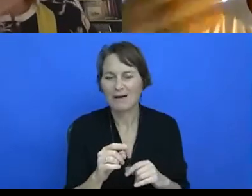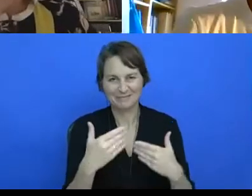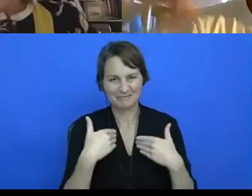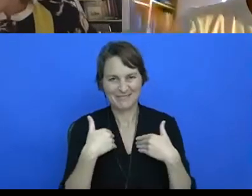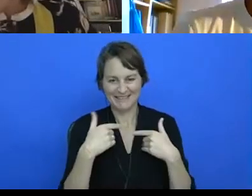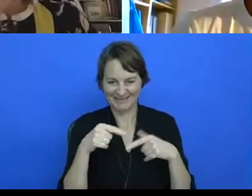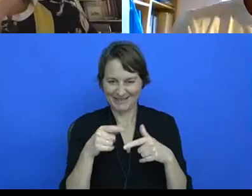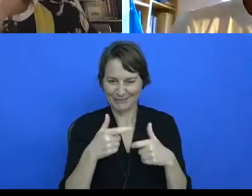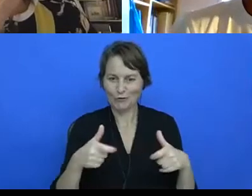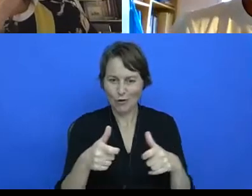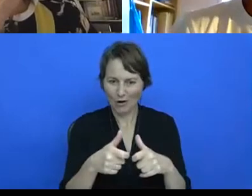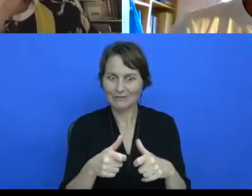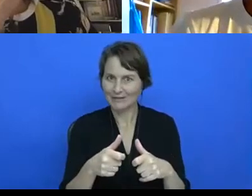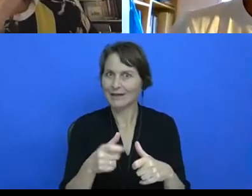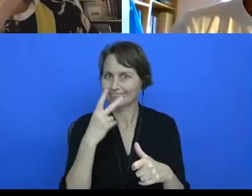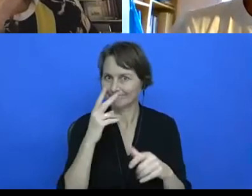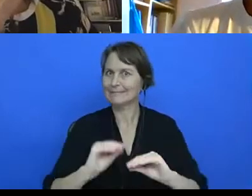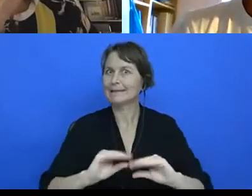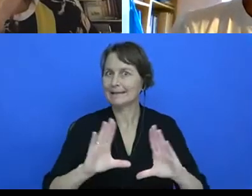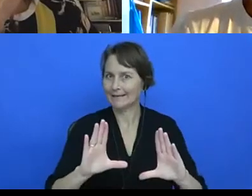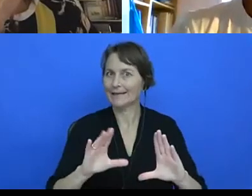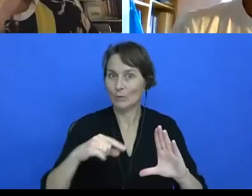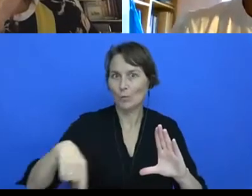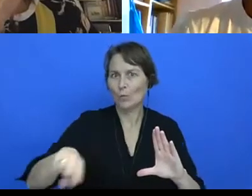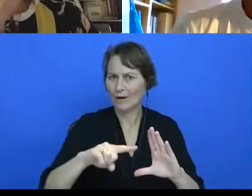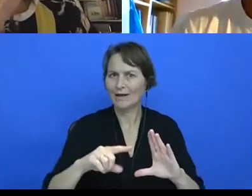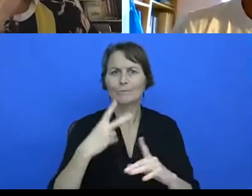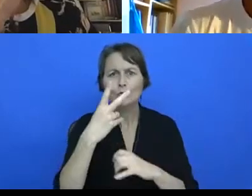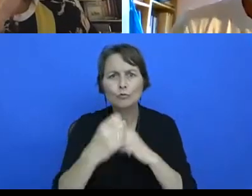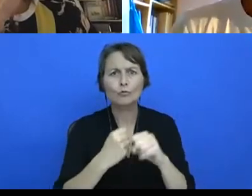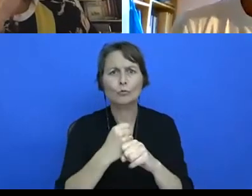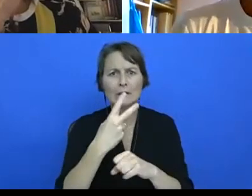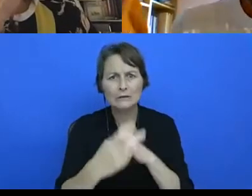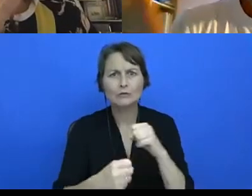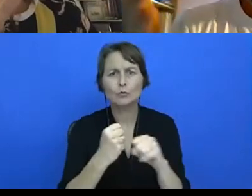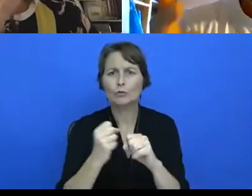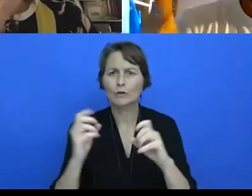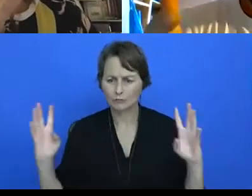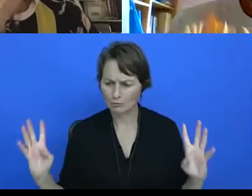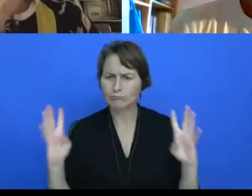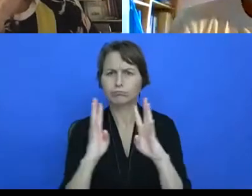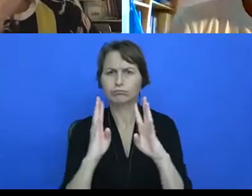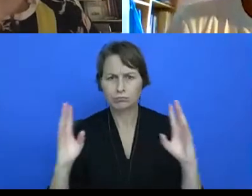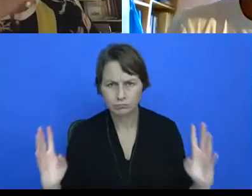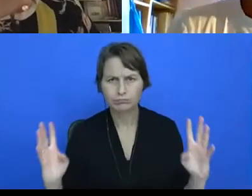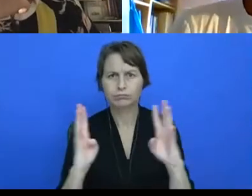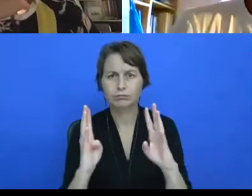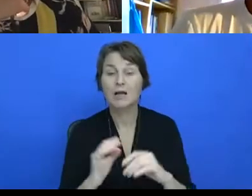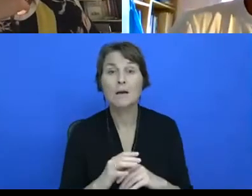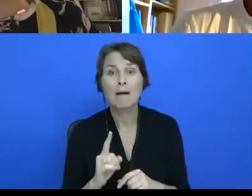used to coming together every 2 years, and even if they had teaching, you know, they were going to be